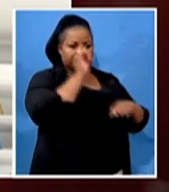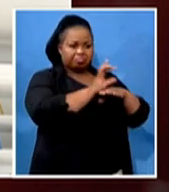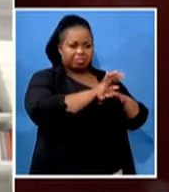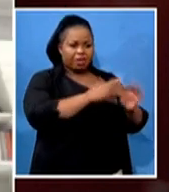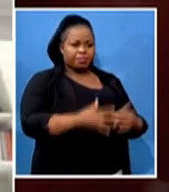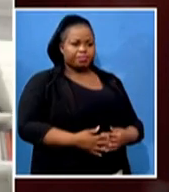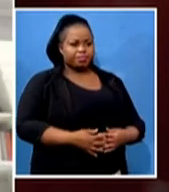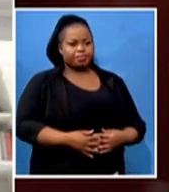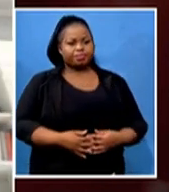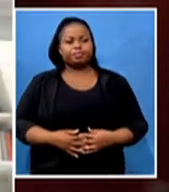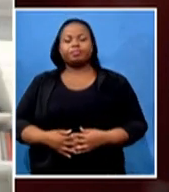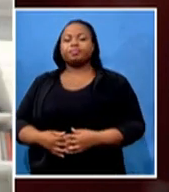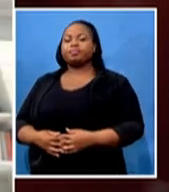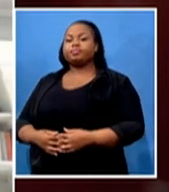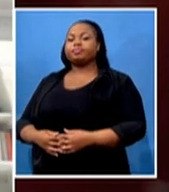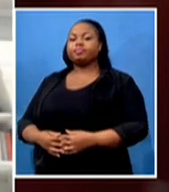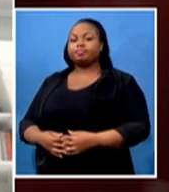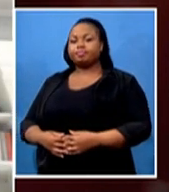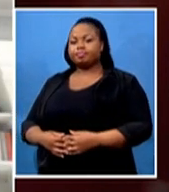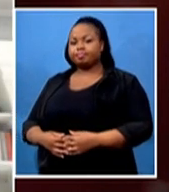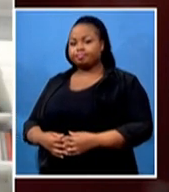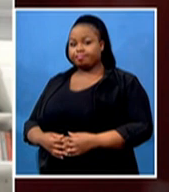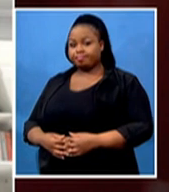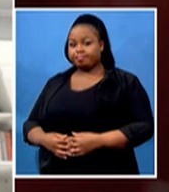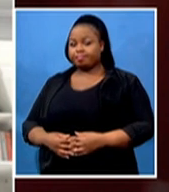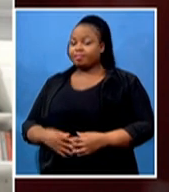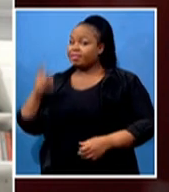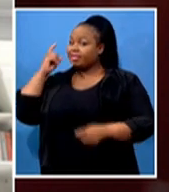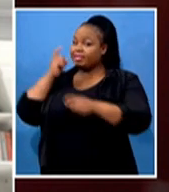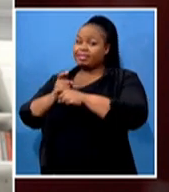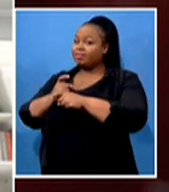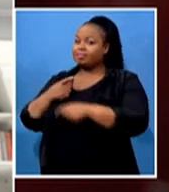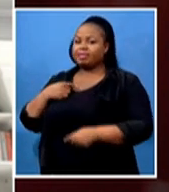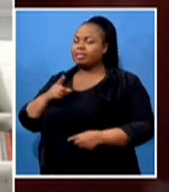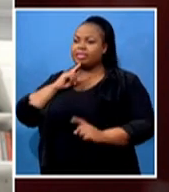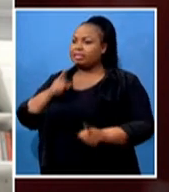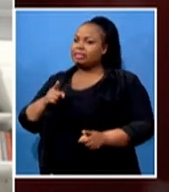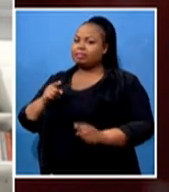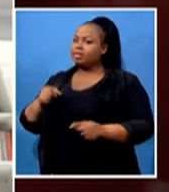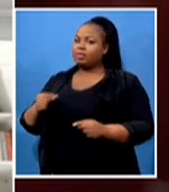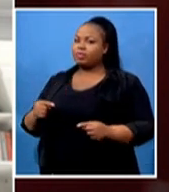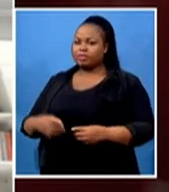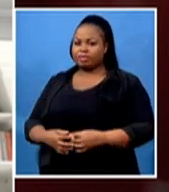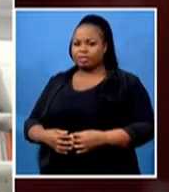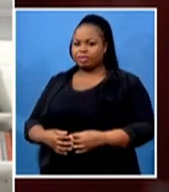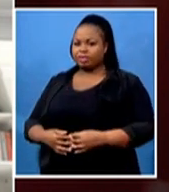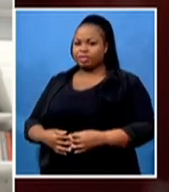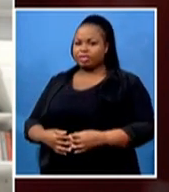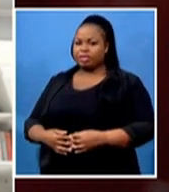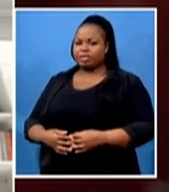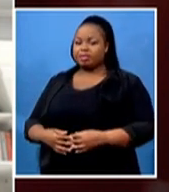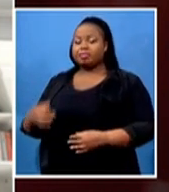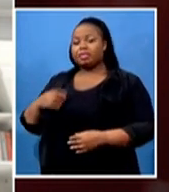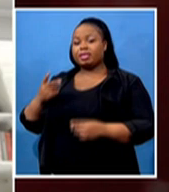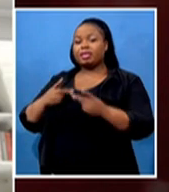Okay, I think that's a tough one. I won't be able to respond to that. And I think, as I mentioned earlier, it is largely around,